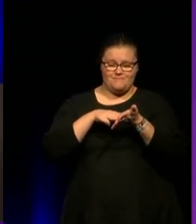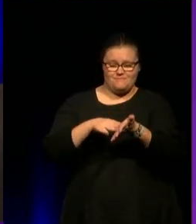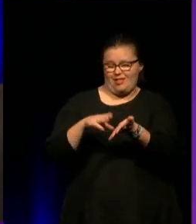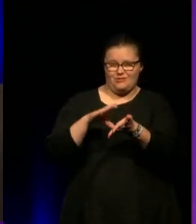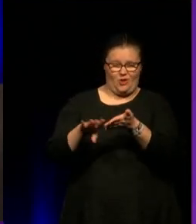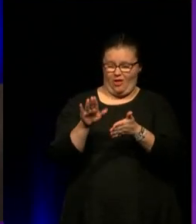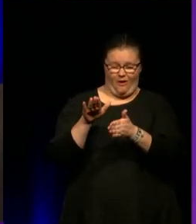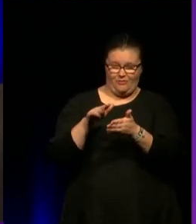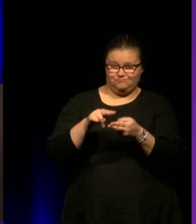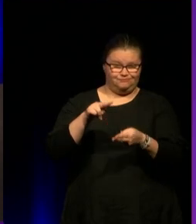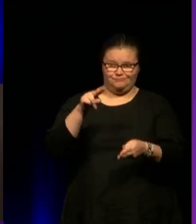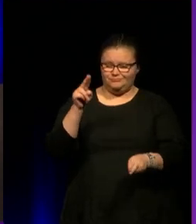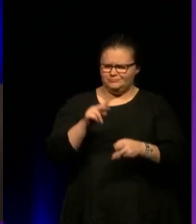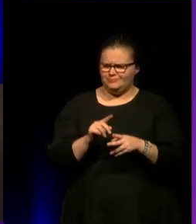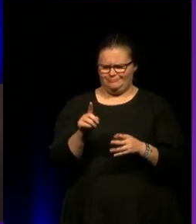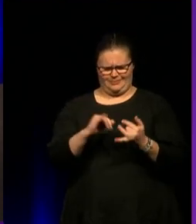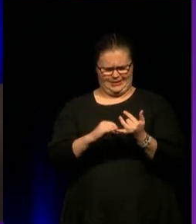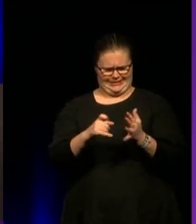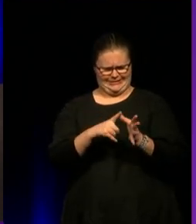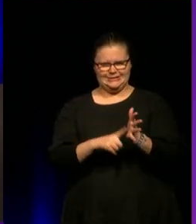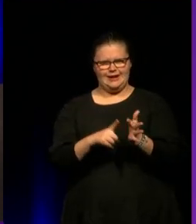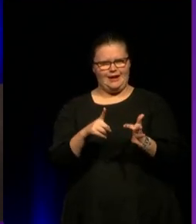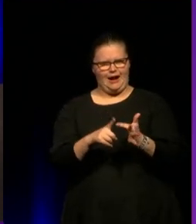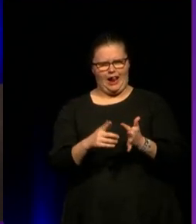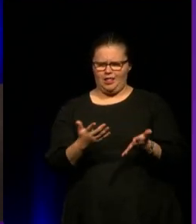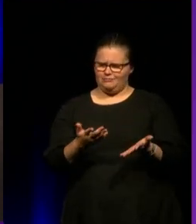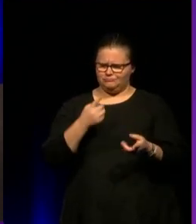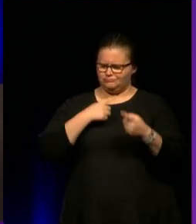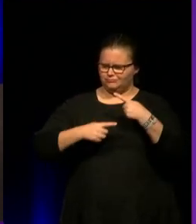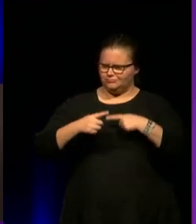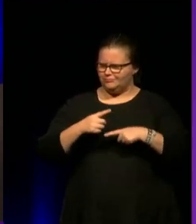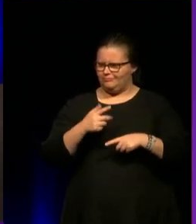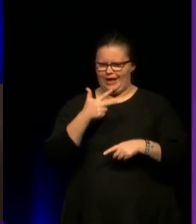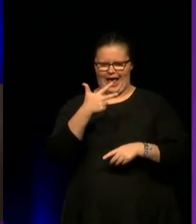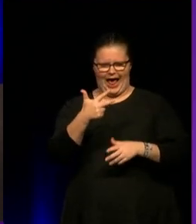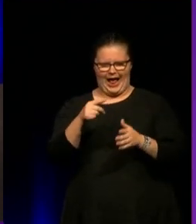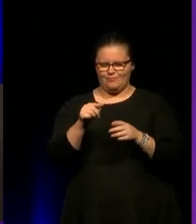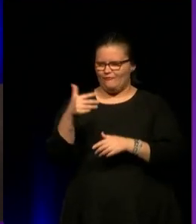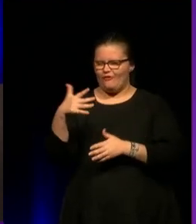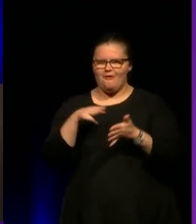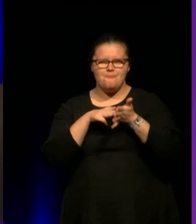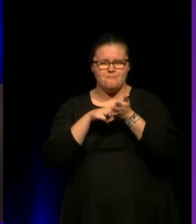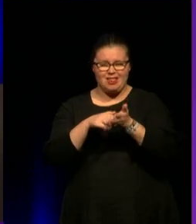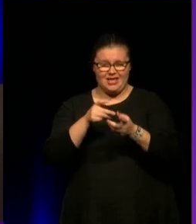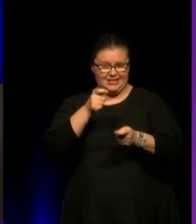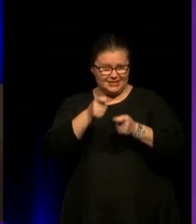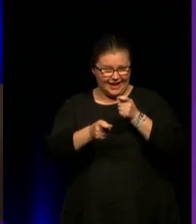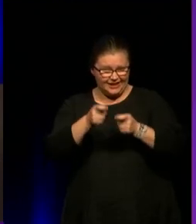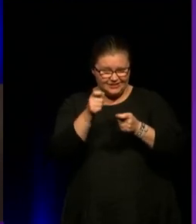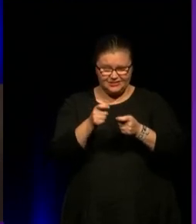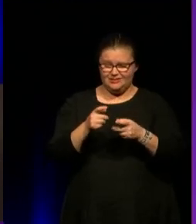Yeah. Just give us the scale of this, because what you're doing, you're producing about, $8.5 million tests for the US. Just take us through the